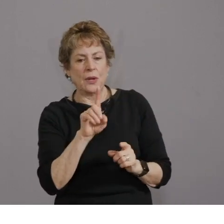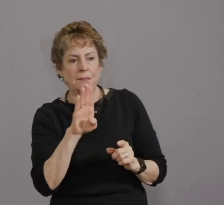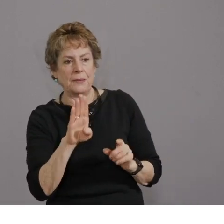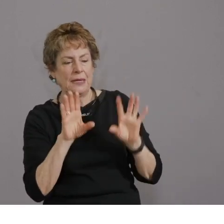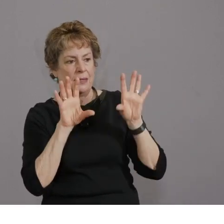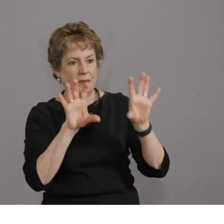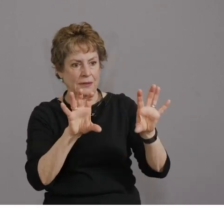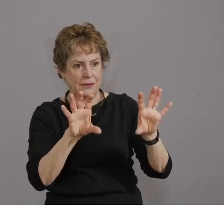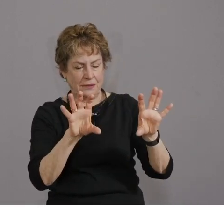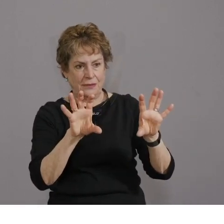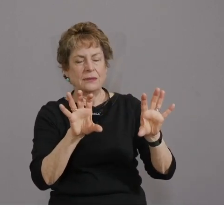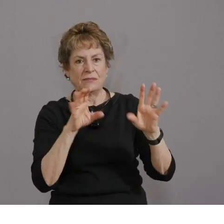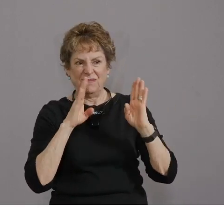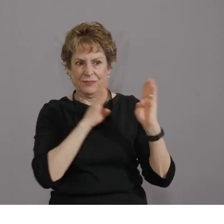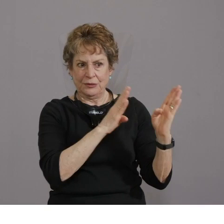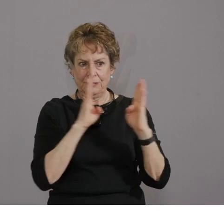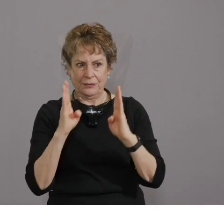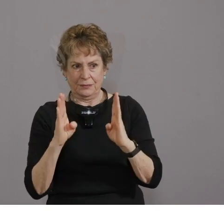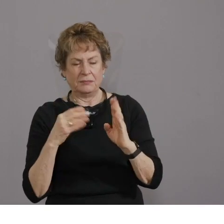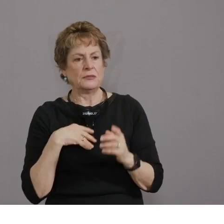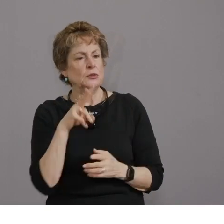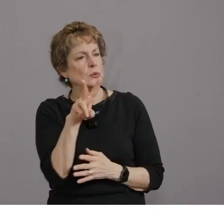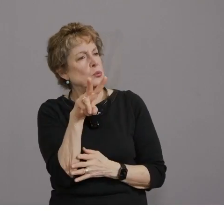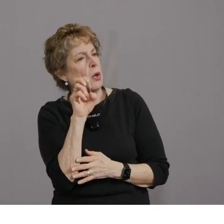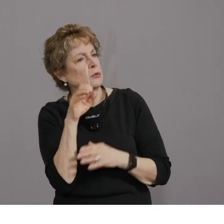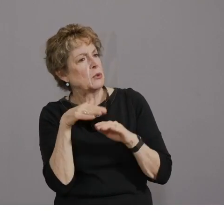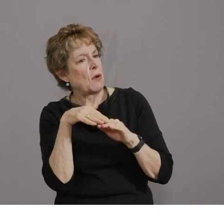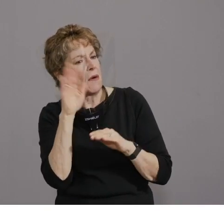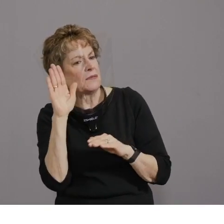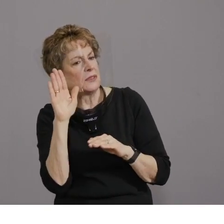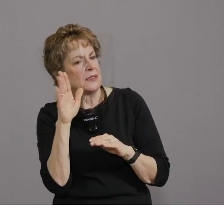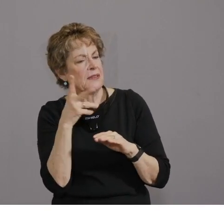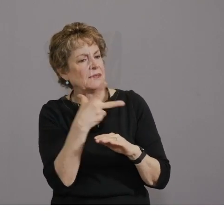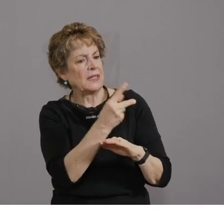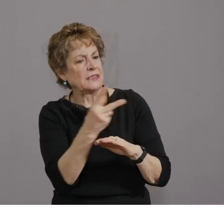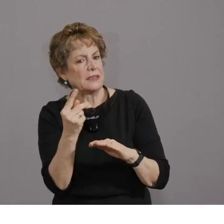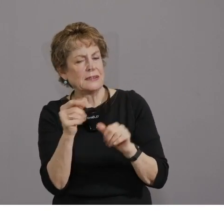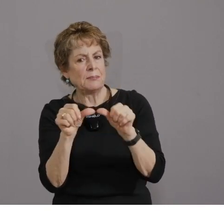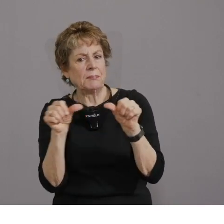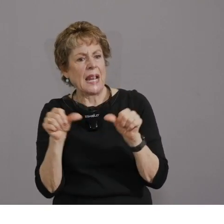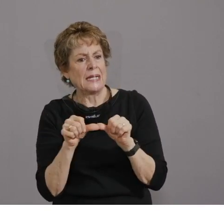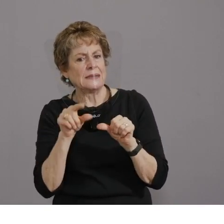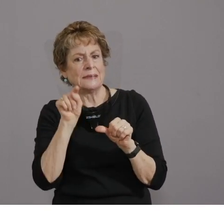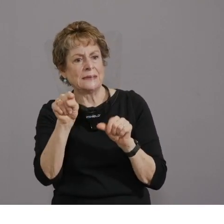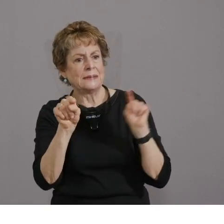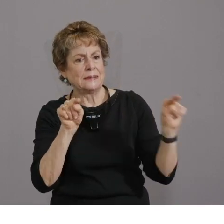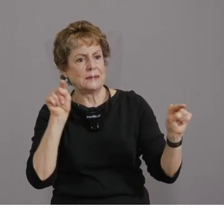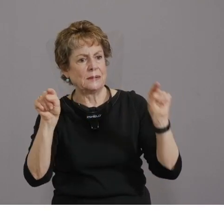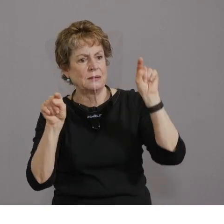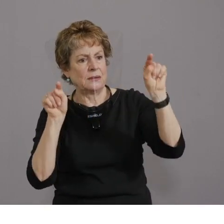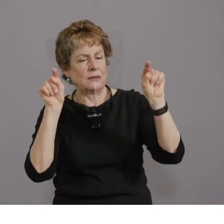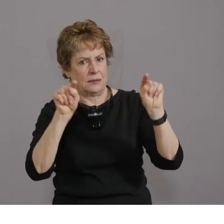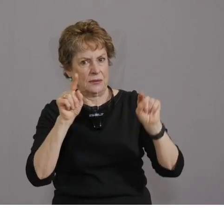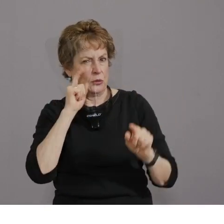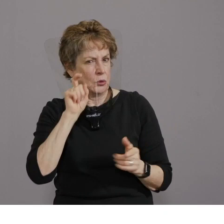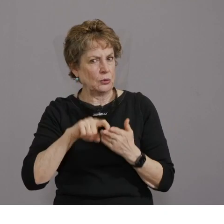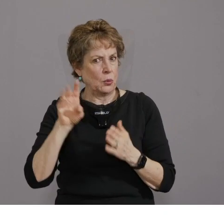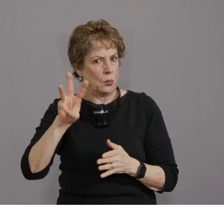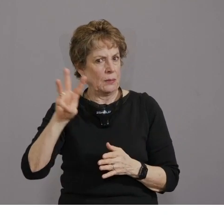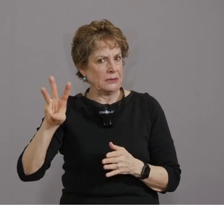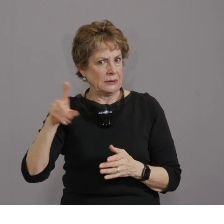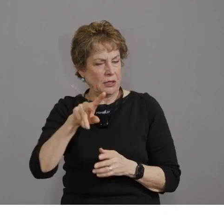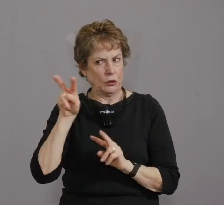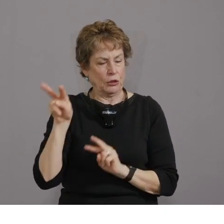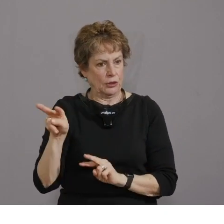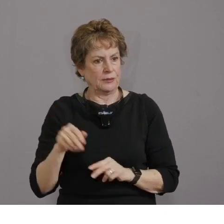vaccination sites on our website. We also have activated the second phase of the